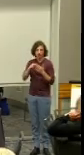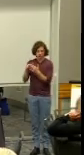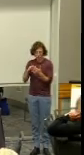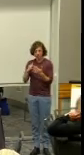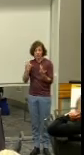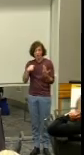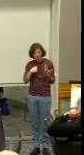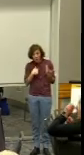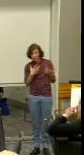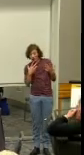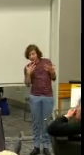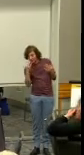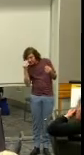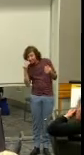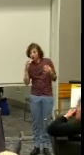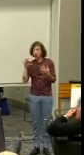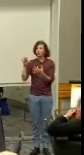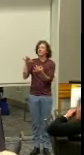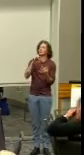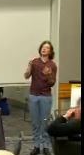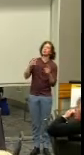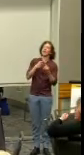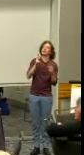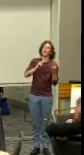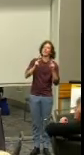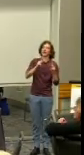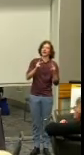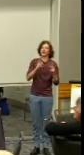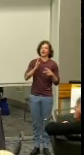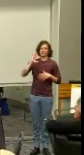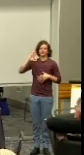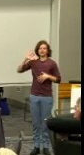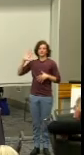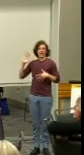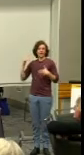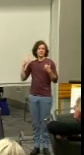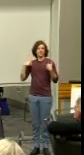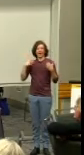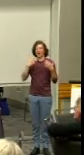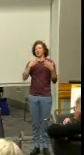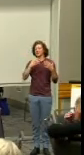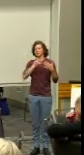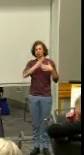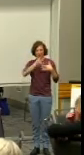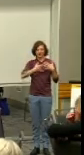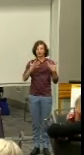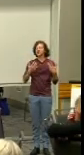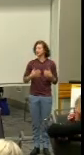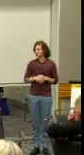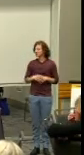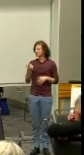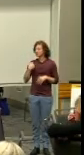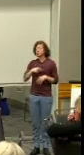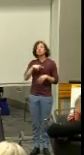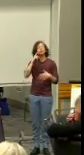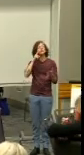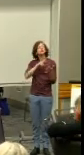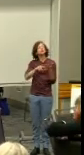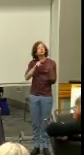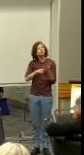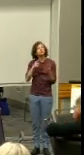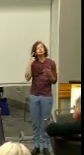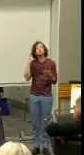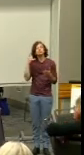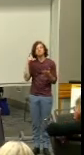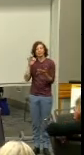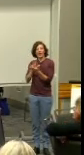feedback from post-occupancy evaluations of previously completed projects. We do research into white